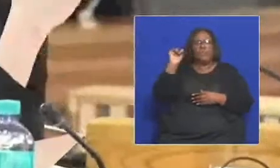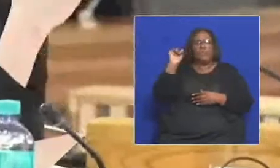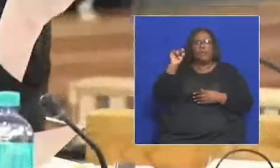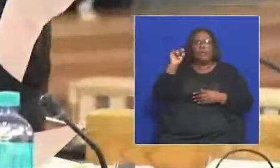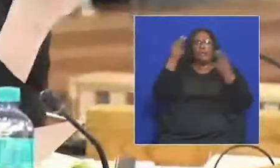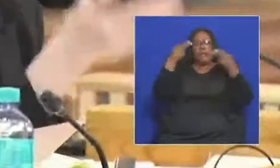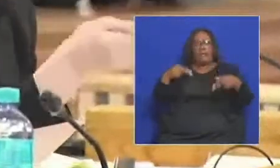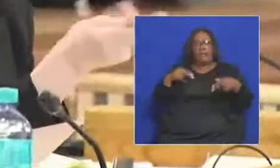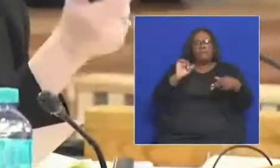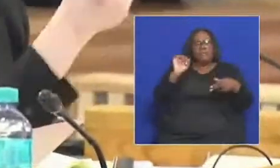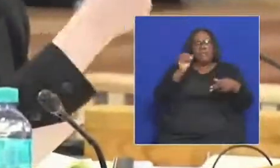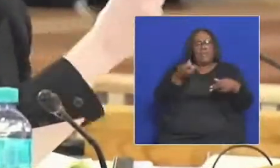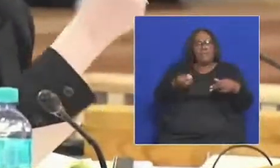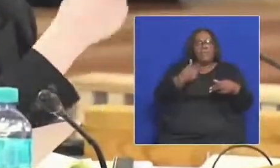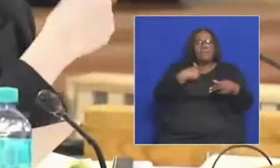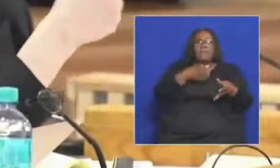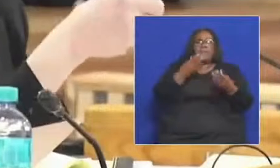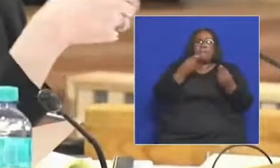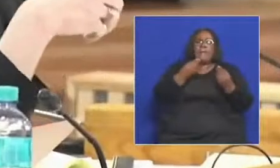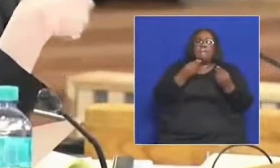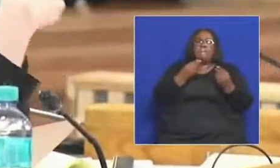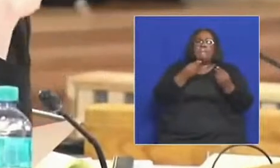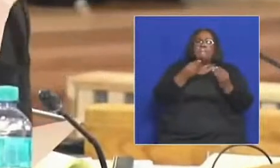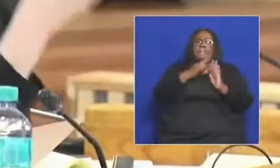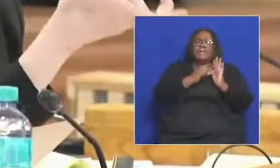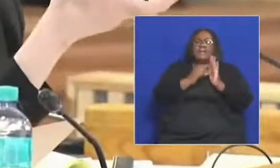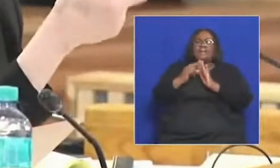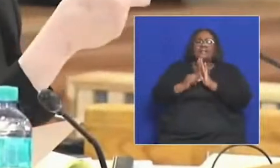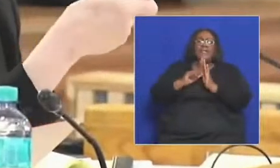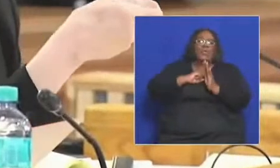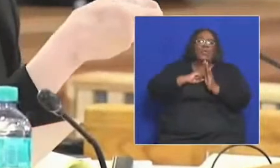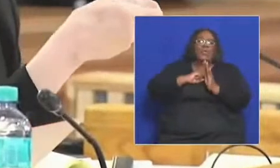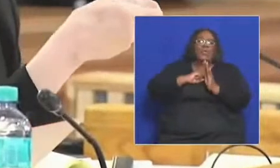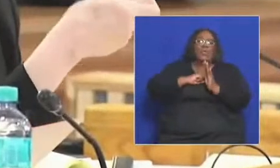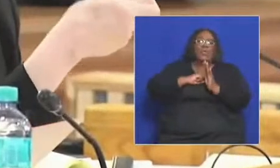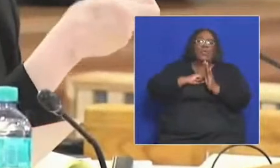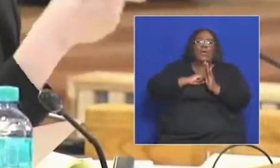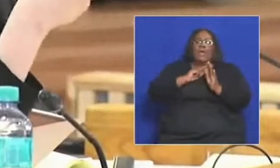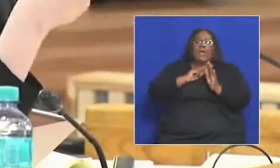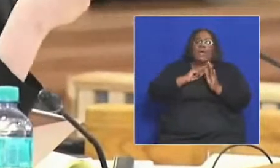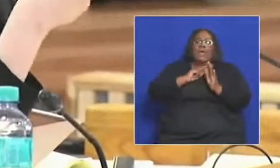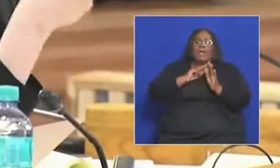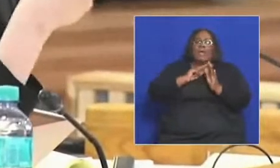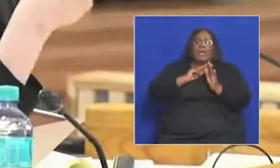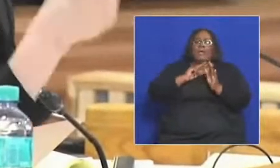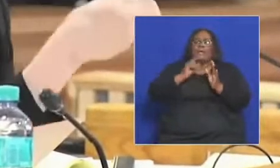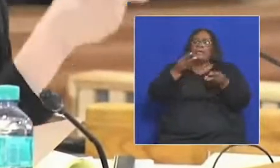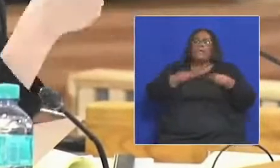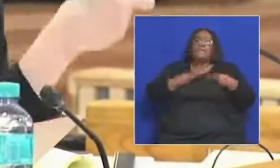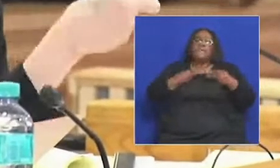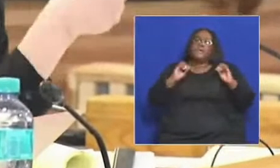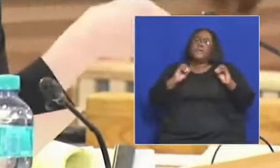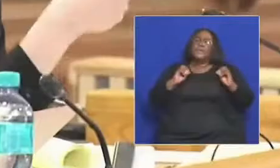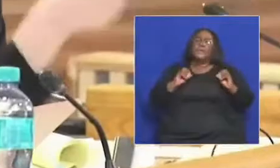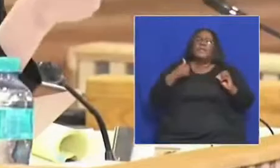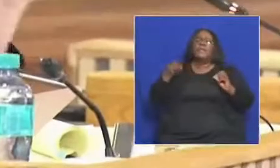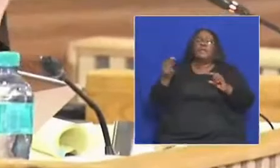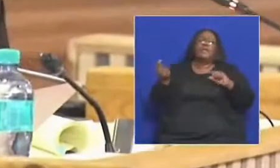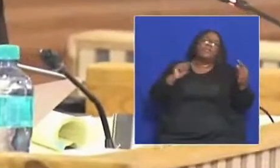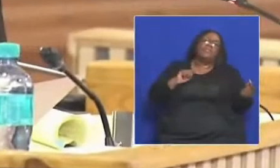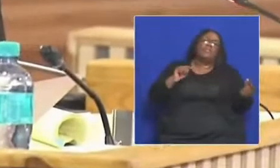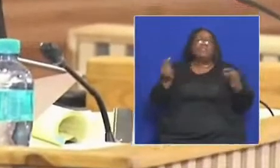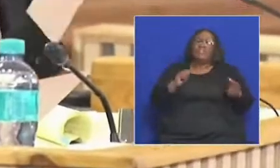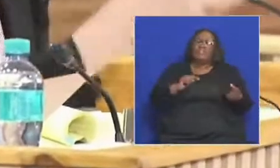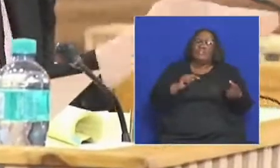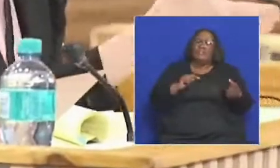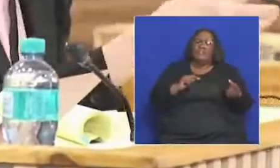dates why it's not just handed over. Otherwise, we're going to go back. It then turns almost into let's catch you out by what you commit